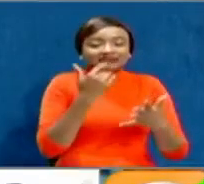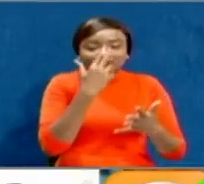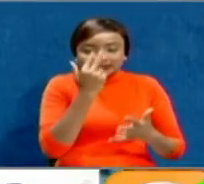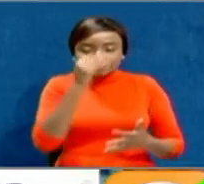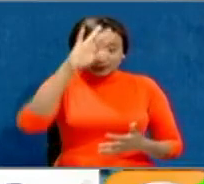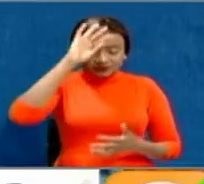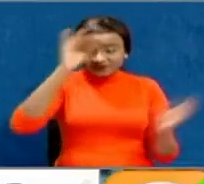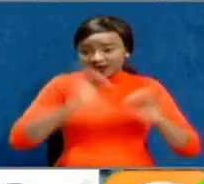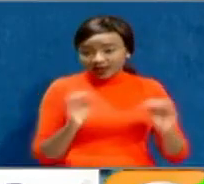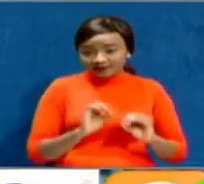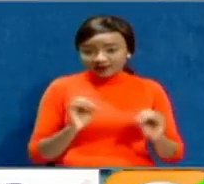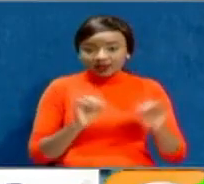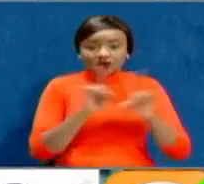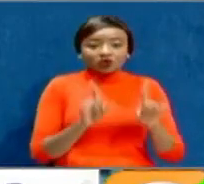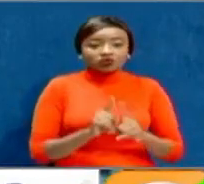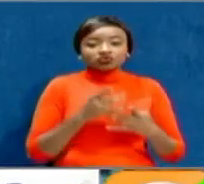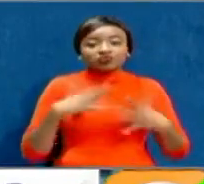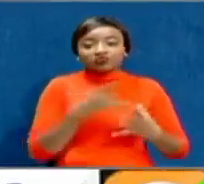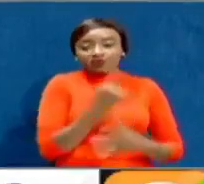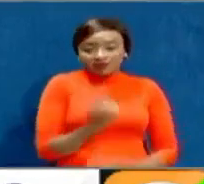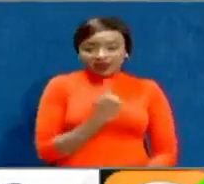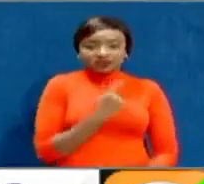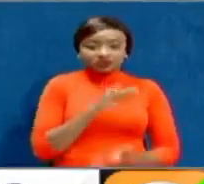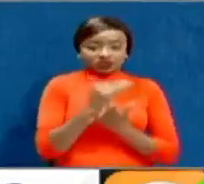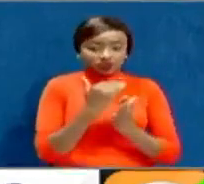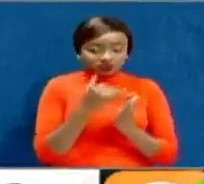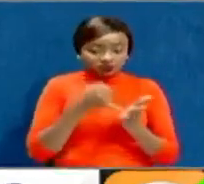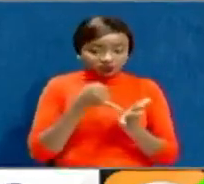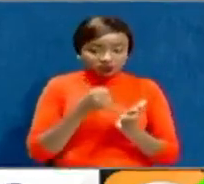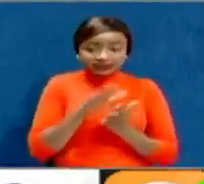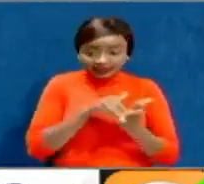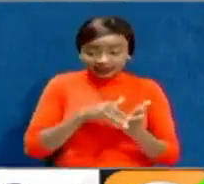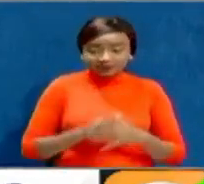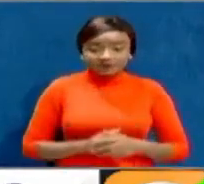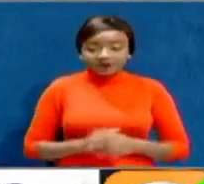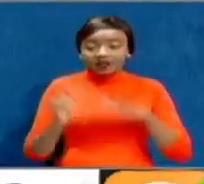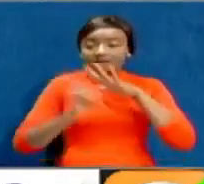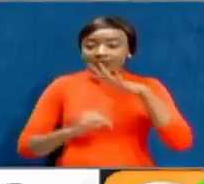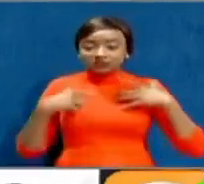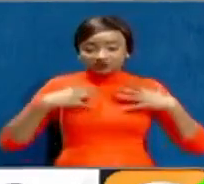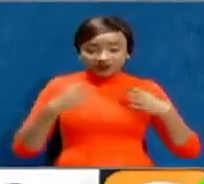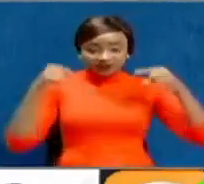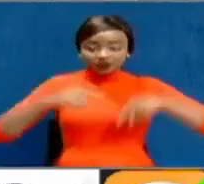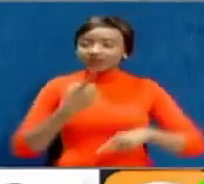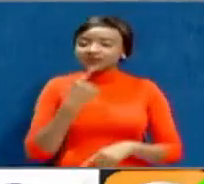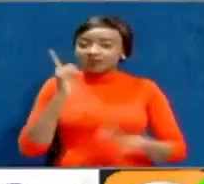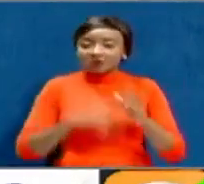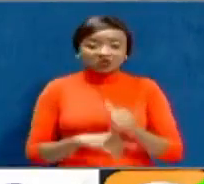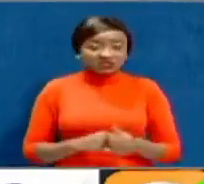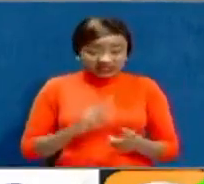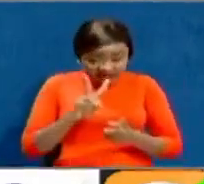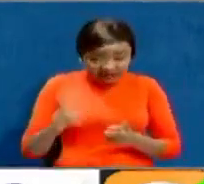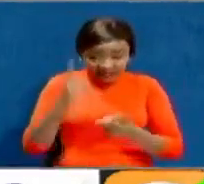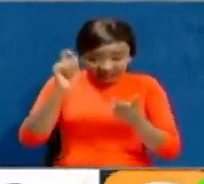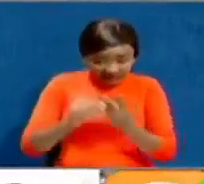mild and moderate symptoms on self-isolation program. The Ministry of Health today announcing that it will no longer carry